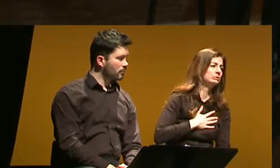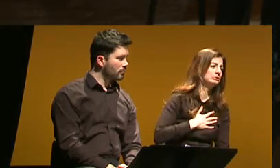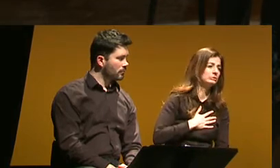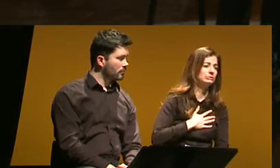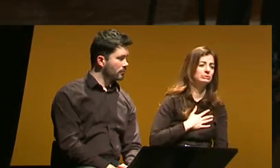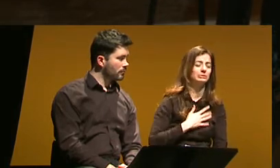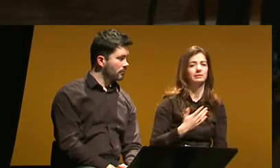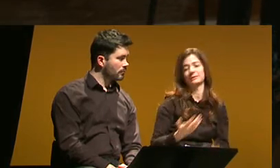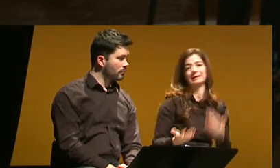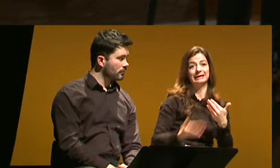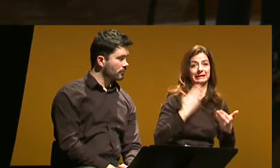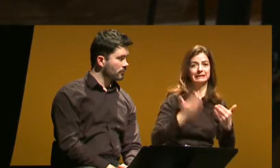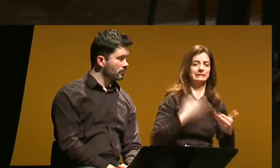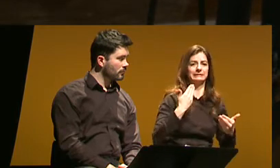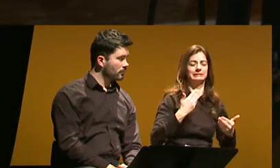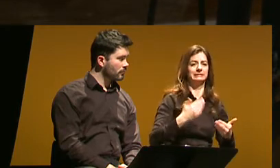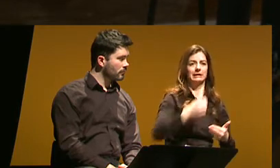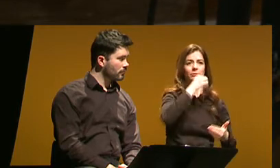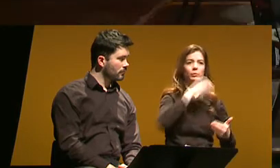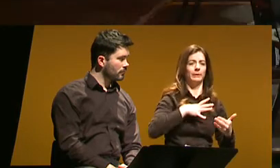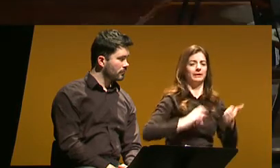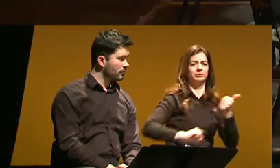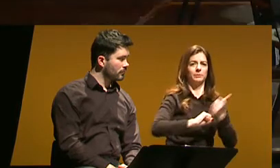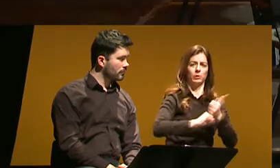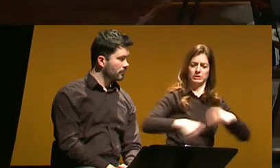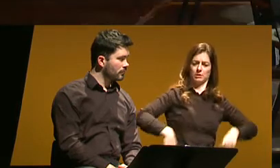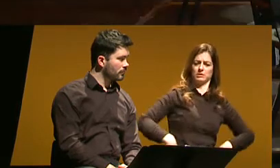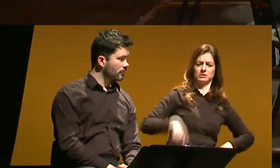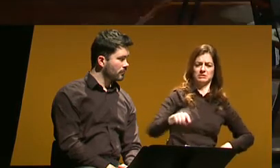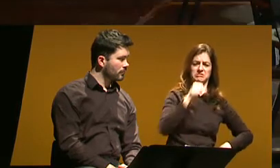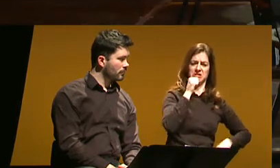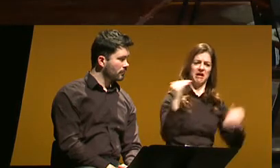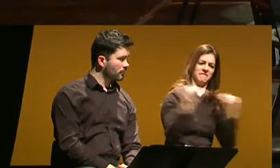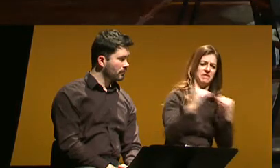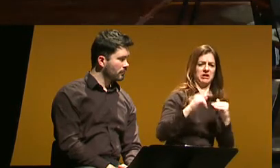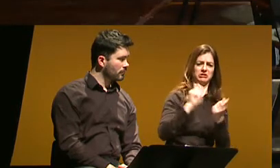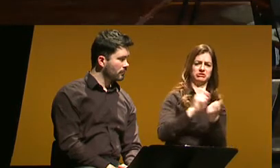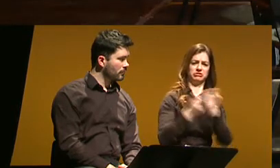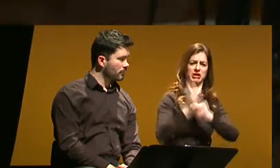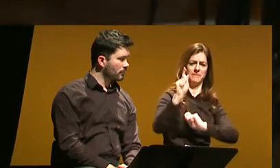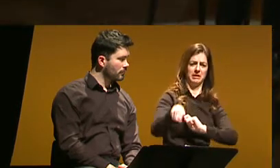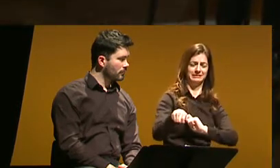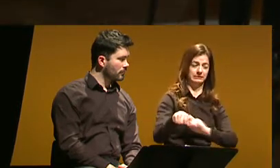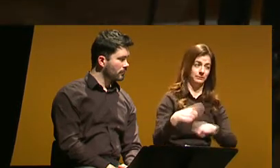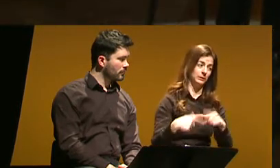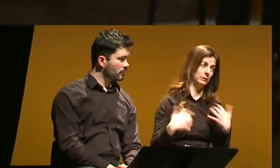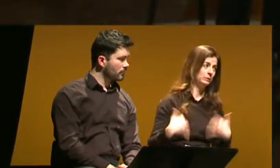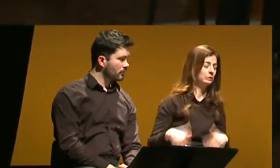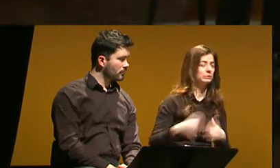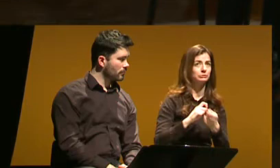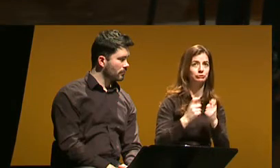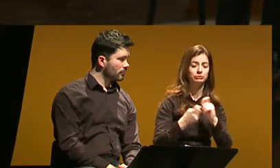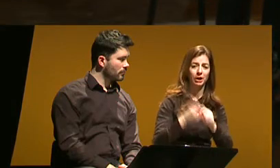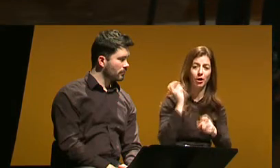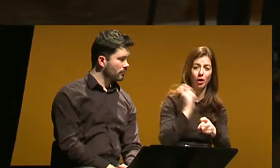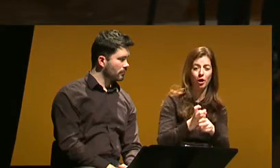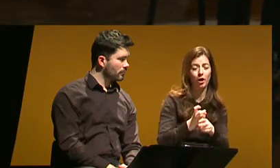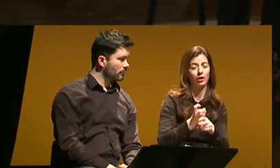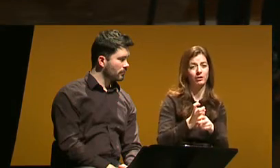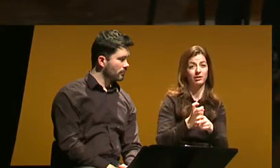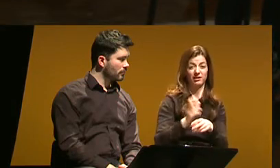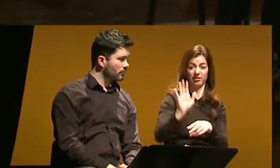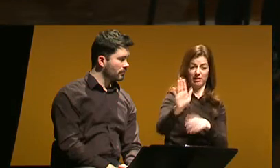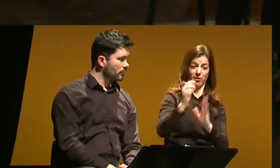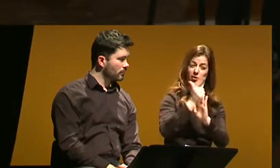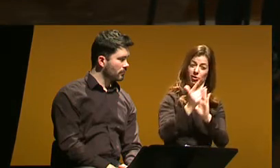come charging in as a feminist and say, this is unfair. This has to change. But change is hard. Because of repressive